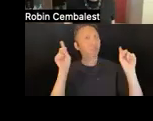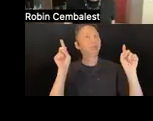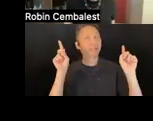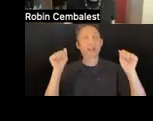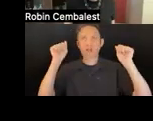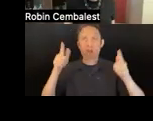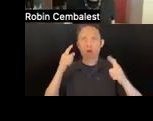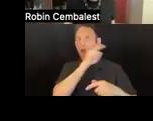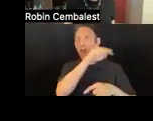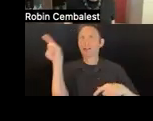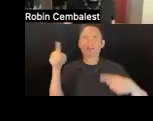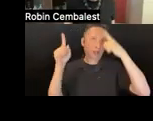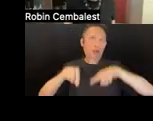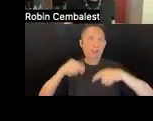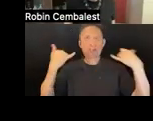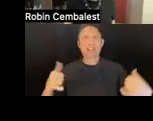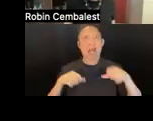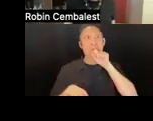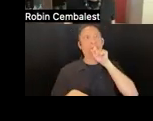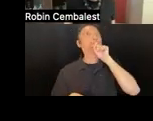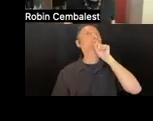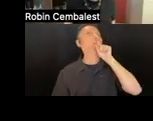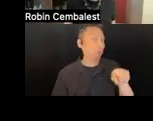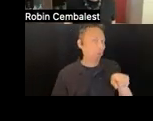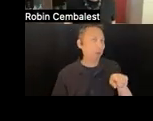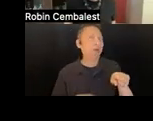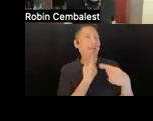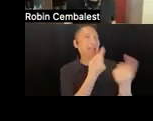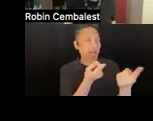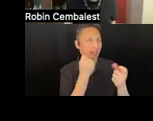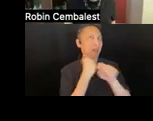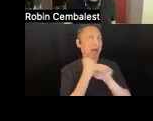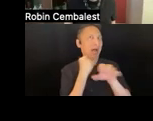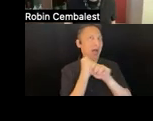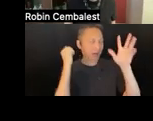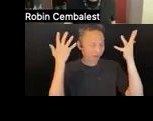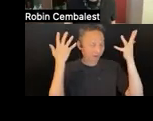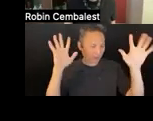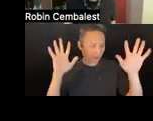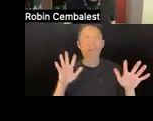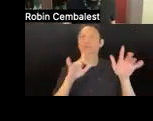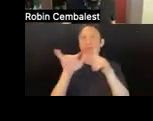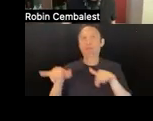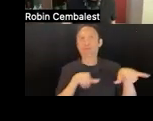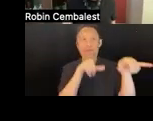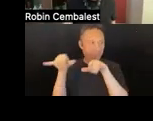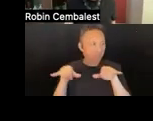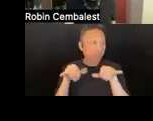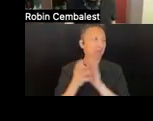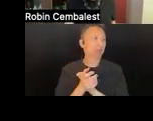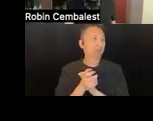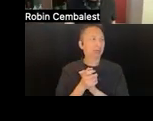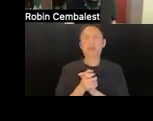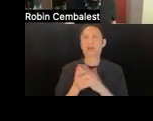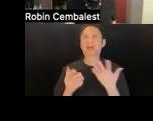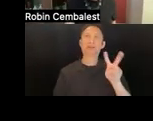this is our big day to tell everyone. So we're going to have a coordinated announcement, usually that's going to be the